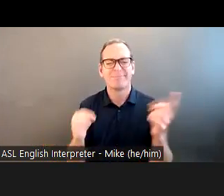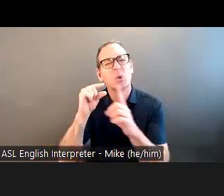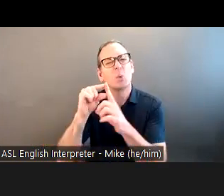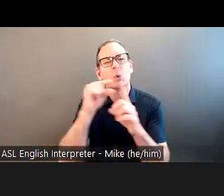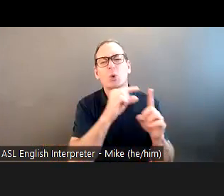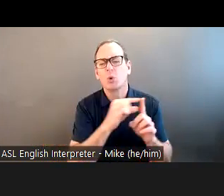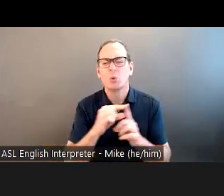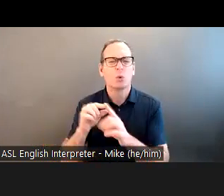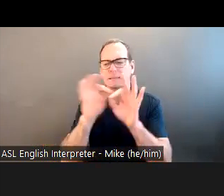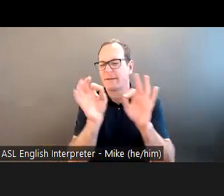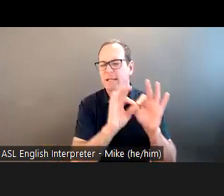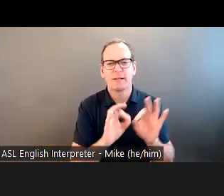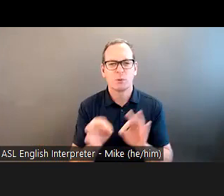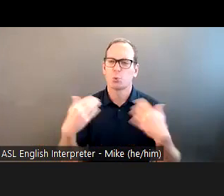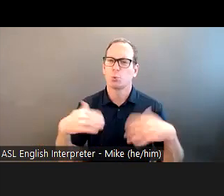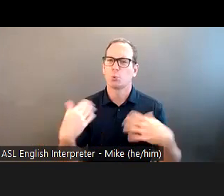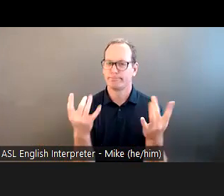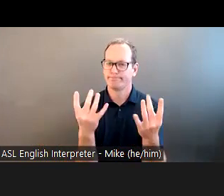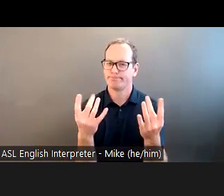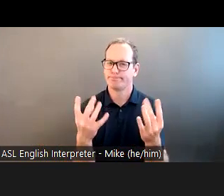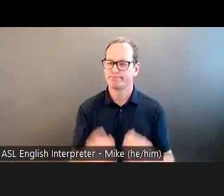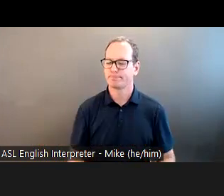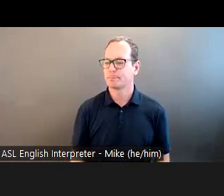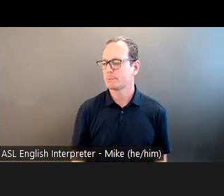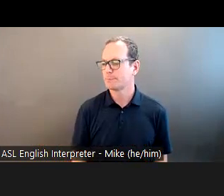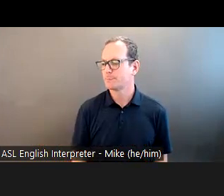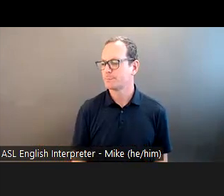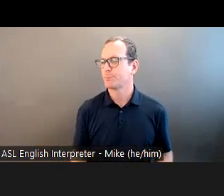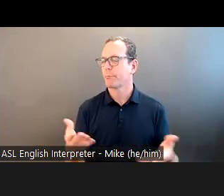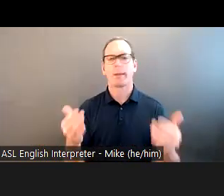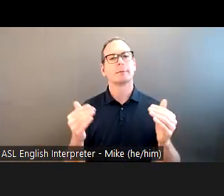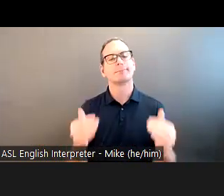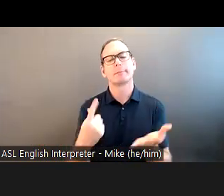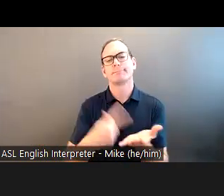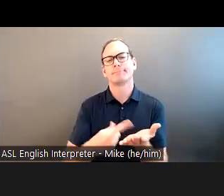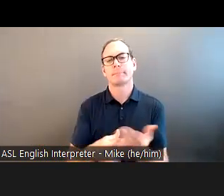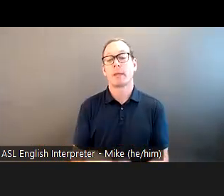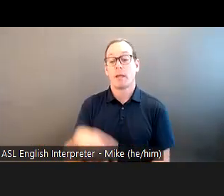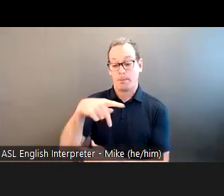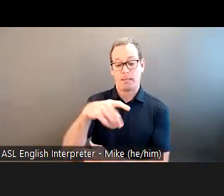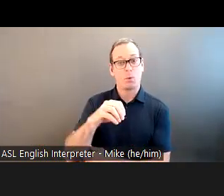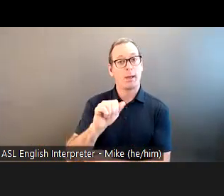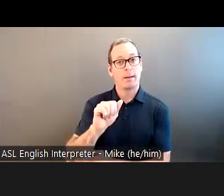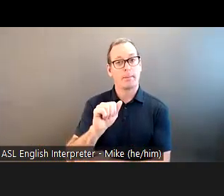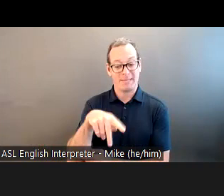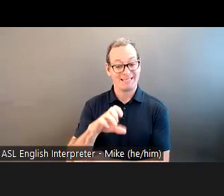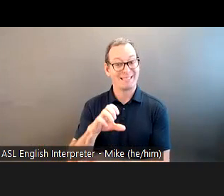So the responsibilities of the attorney. So there are actual responsibilities laid out in legislation for what your attorney